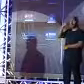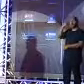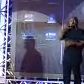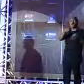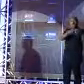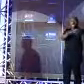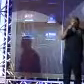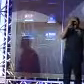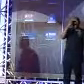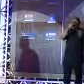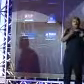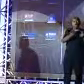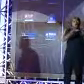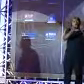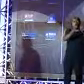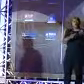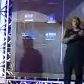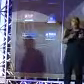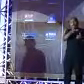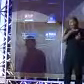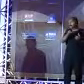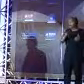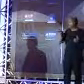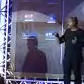cease to be me.